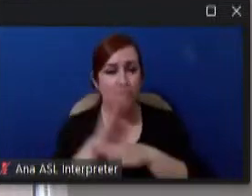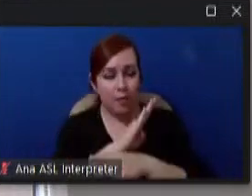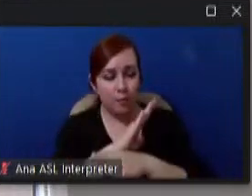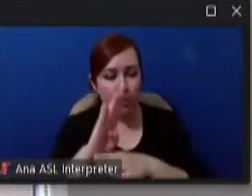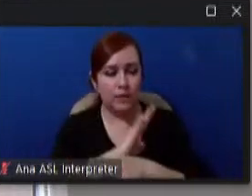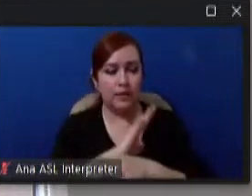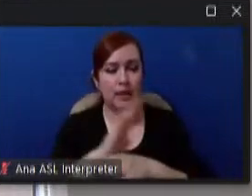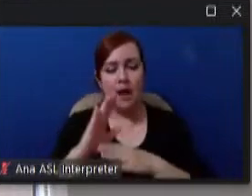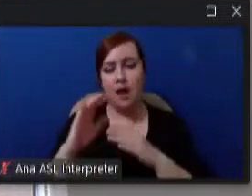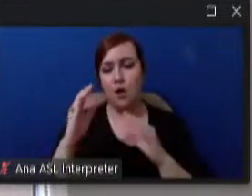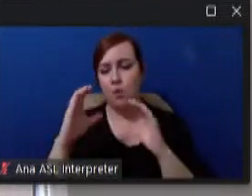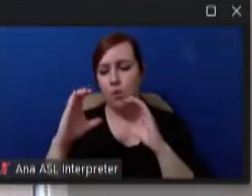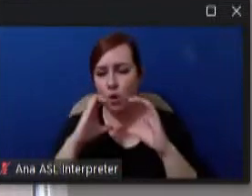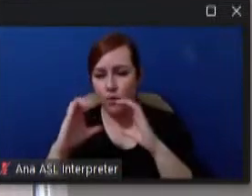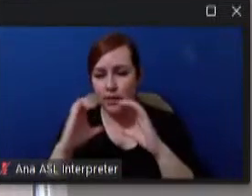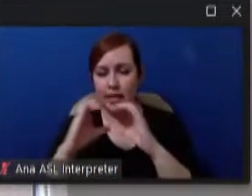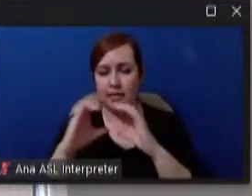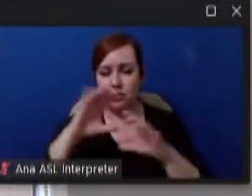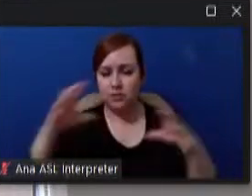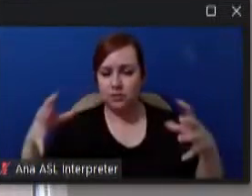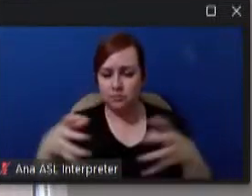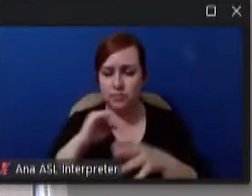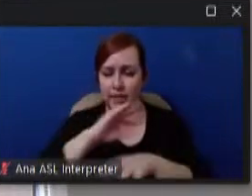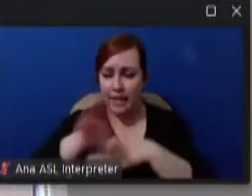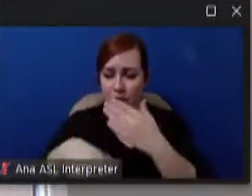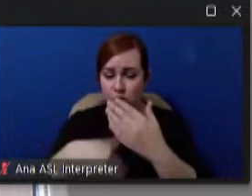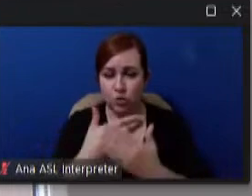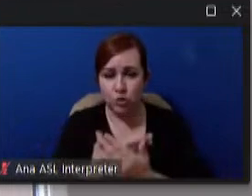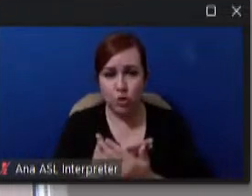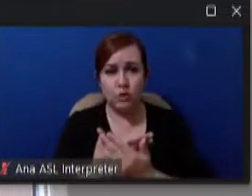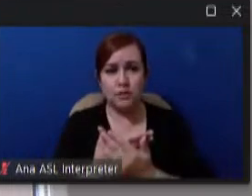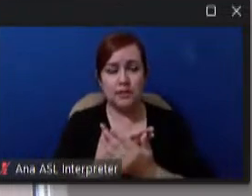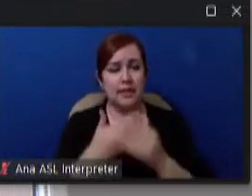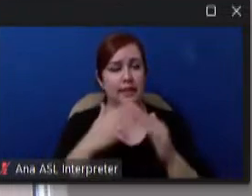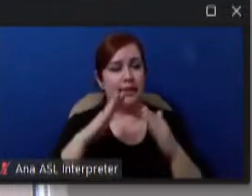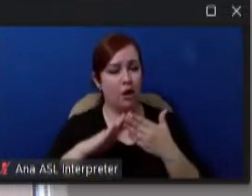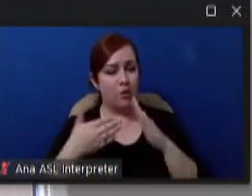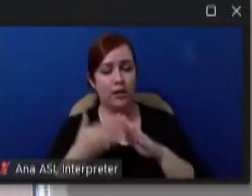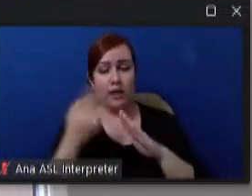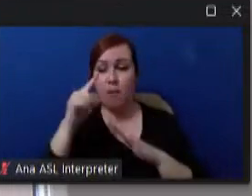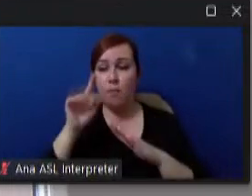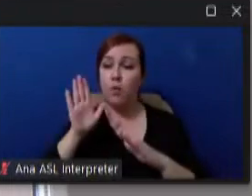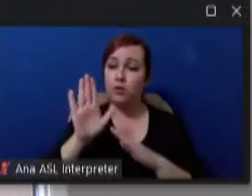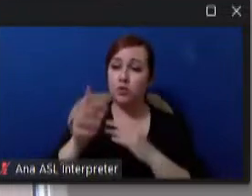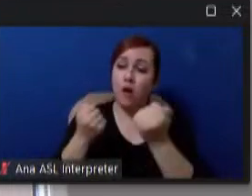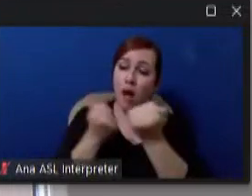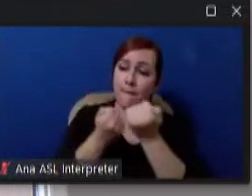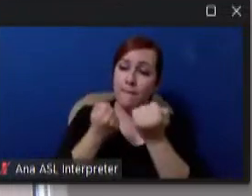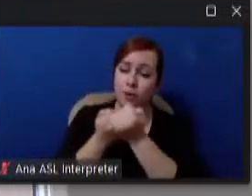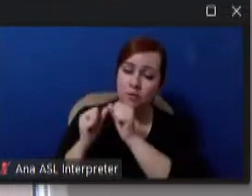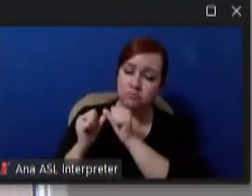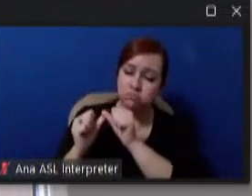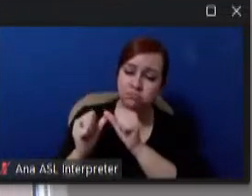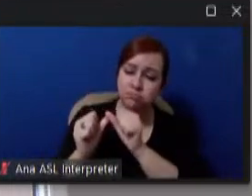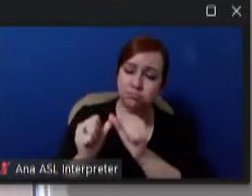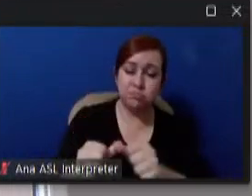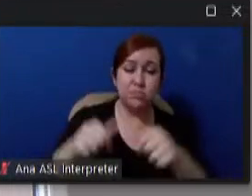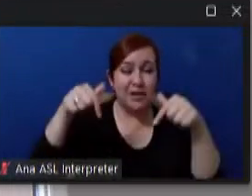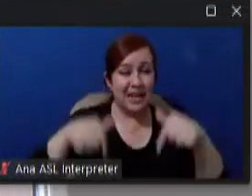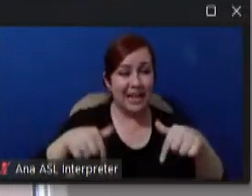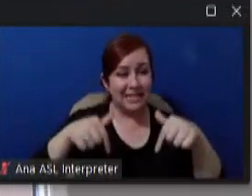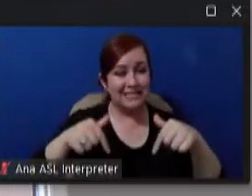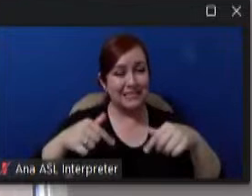partners, authorities, companies, media, and everyone in the global community for your ongoing